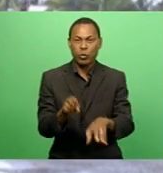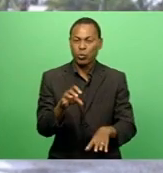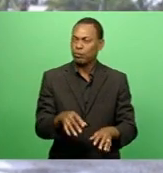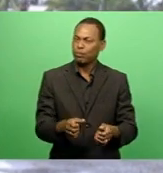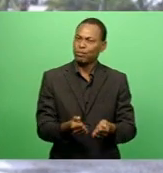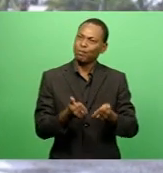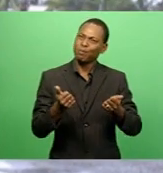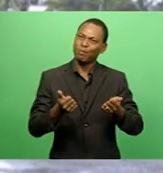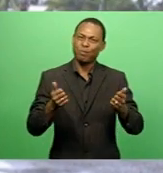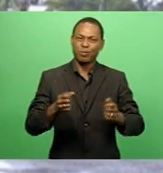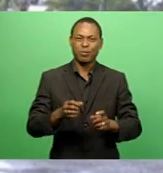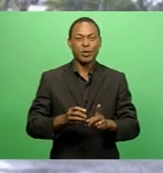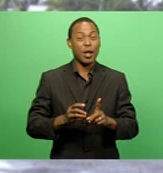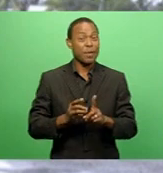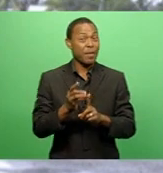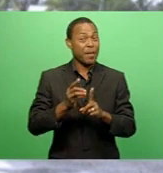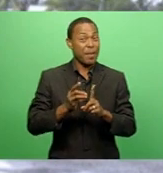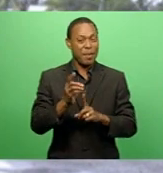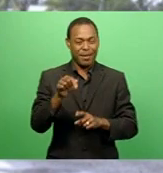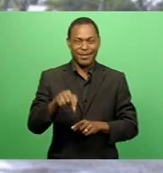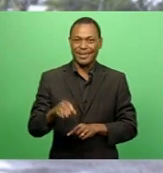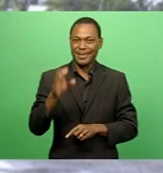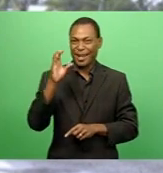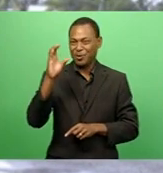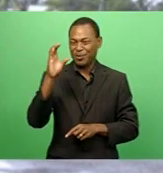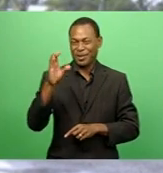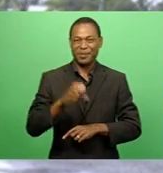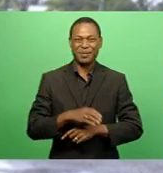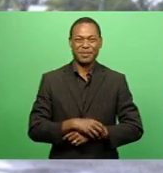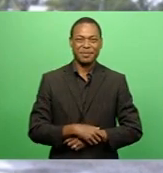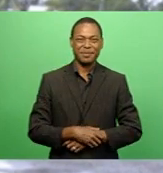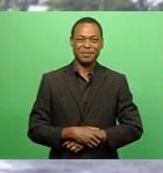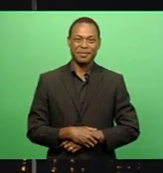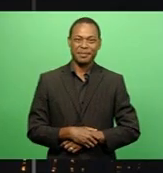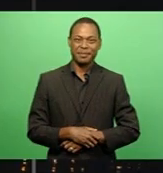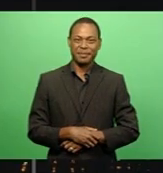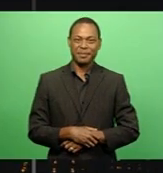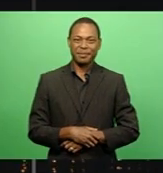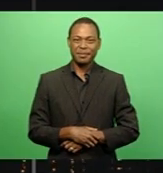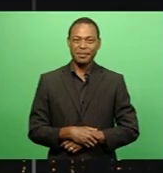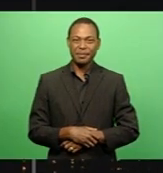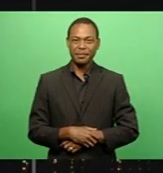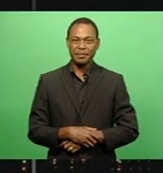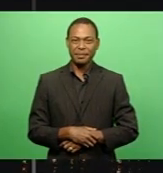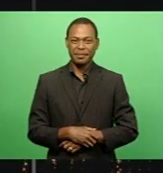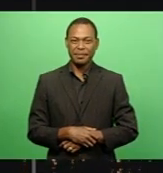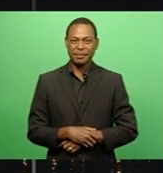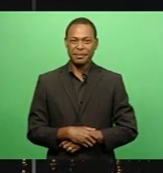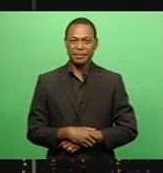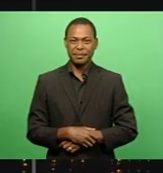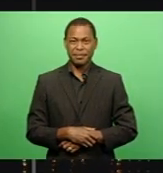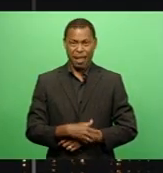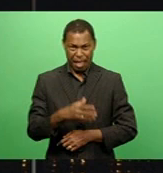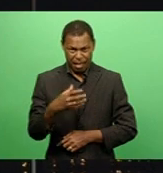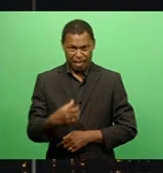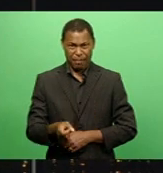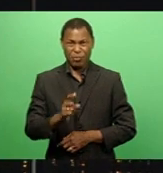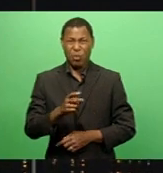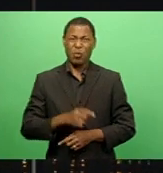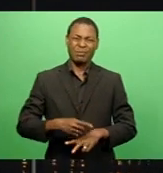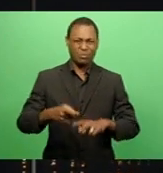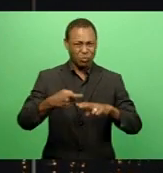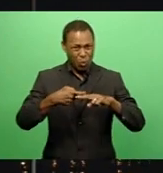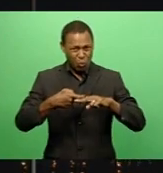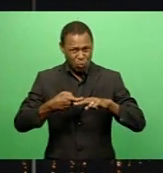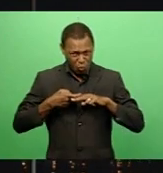the development of this country. Sainia Nimboila, FBC News. Despite a national outcry over rape,